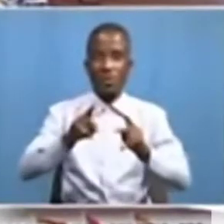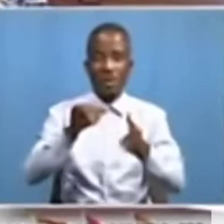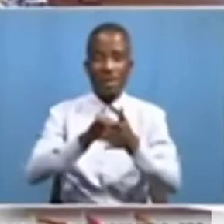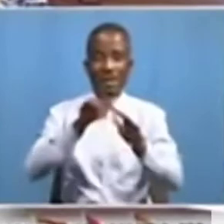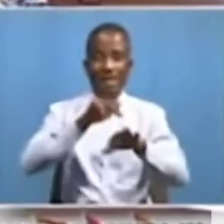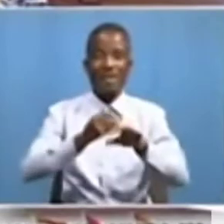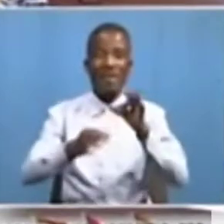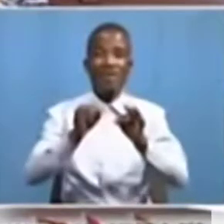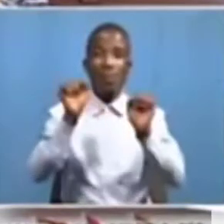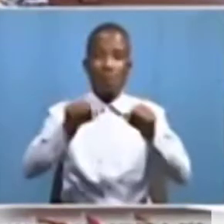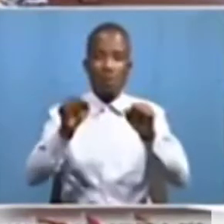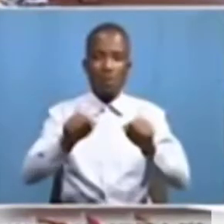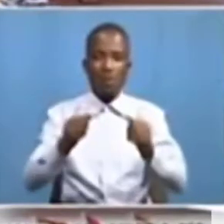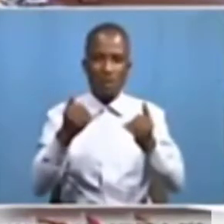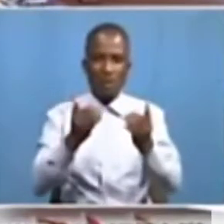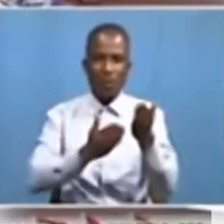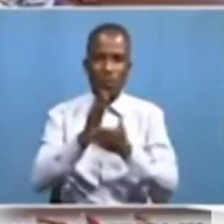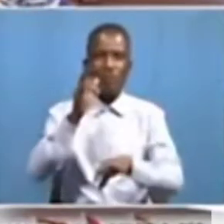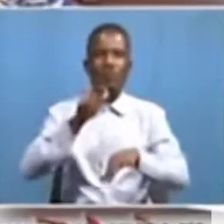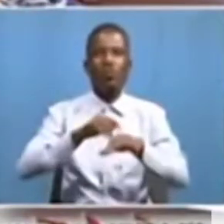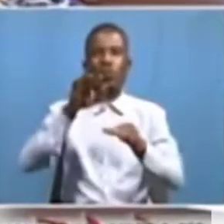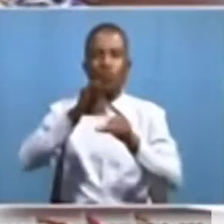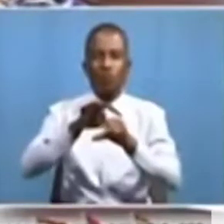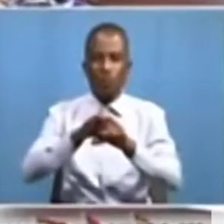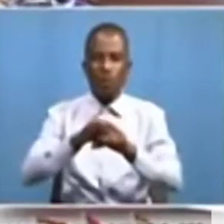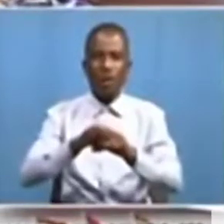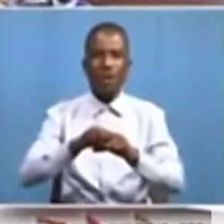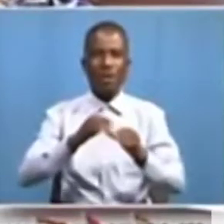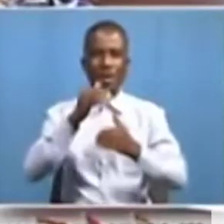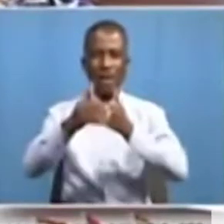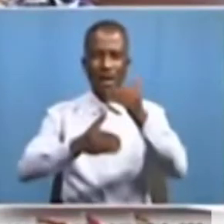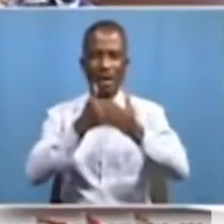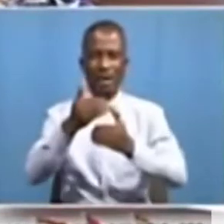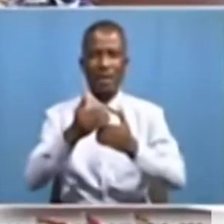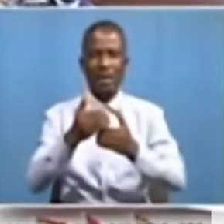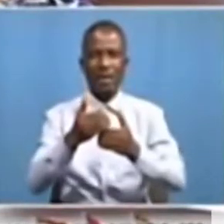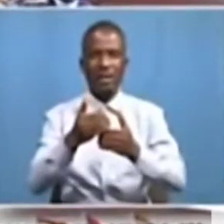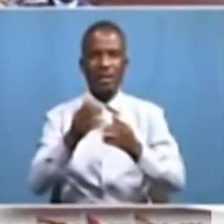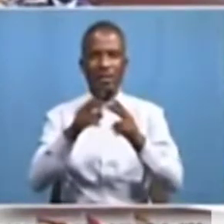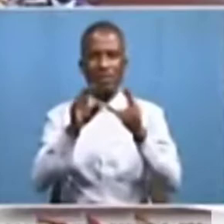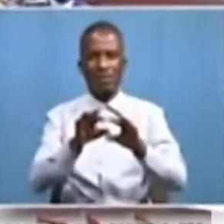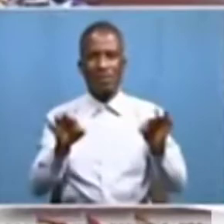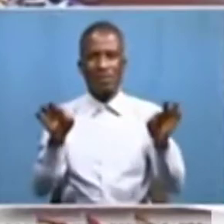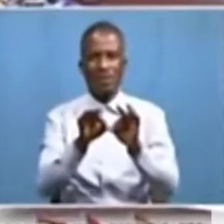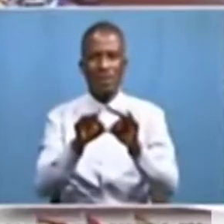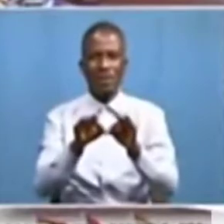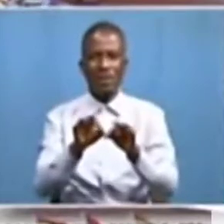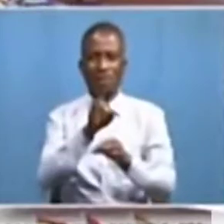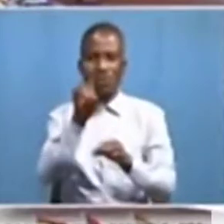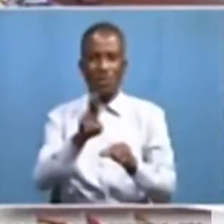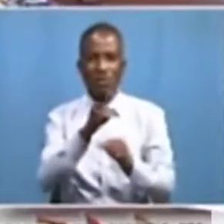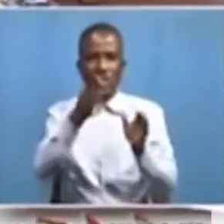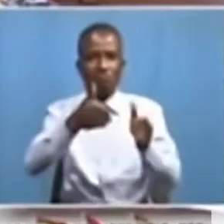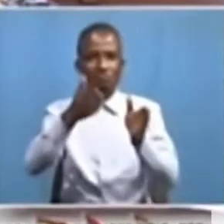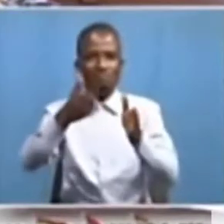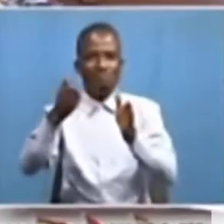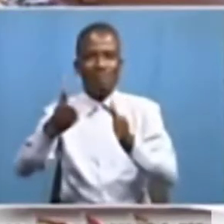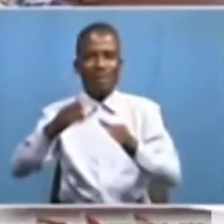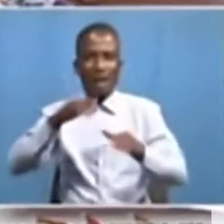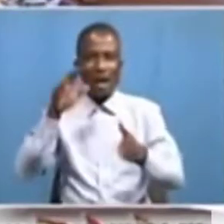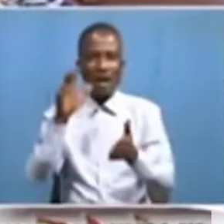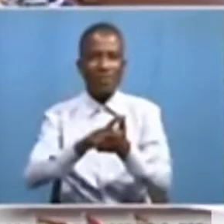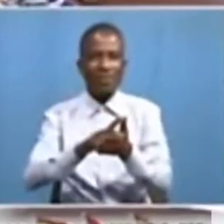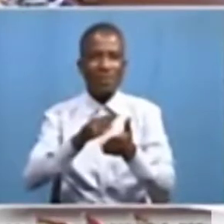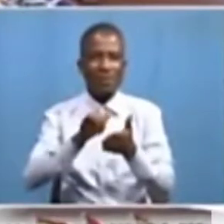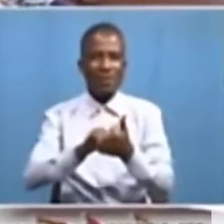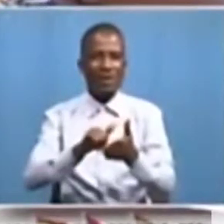if possible. The right to vote is at the core of our democratic dispensation, a principle I've affirmed in